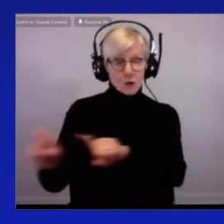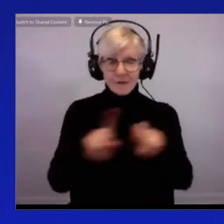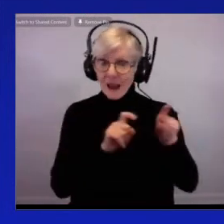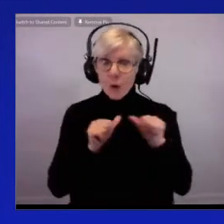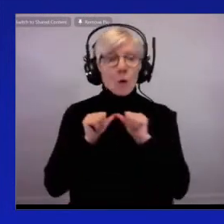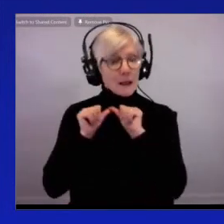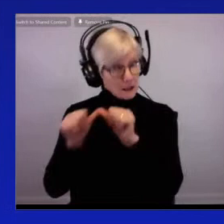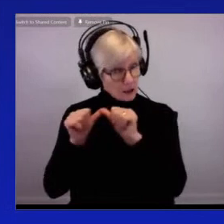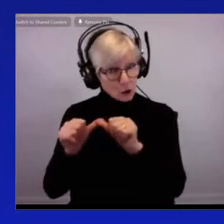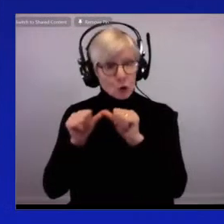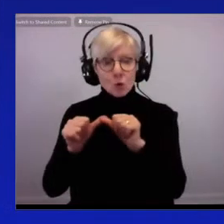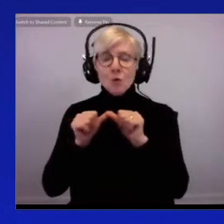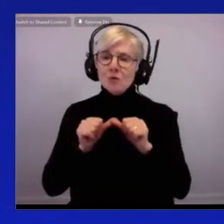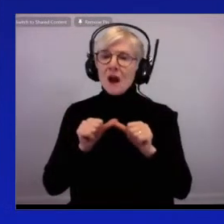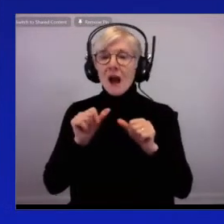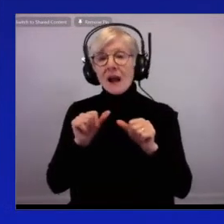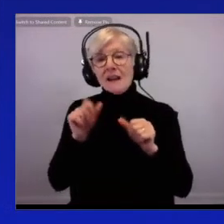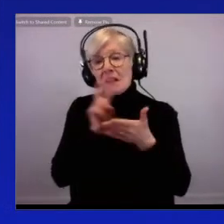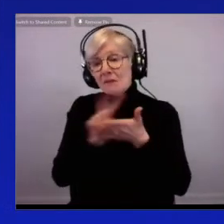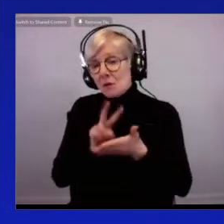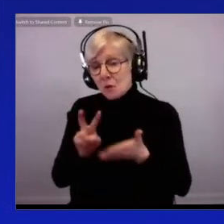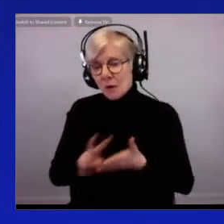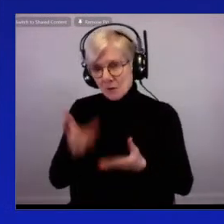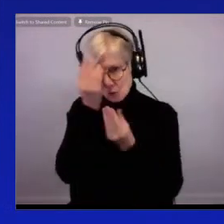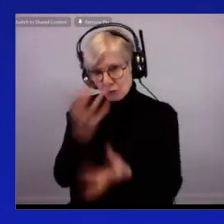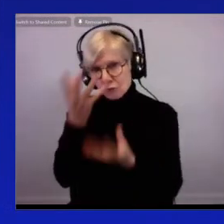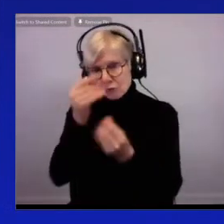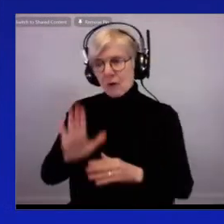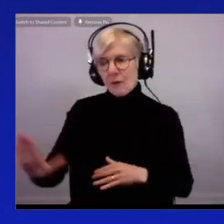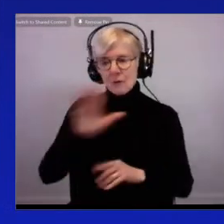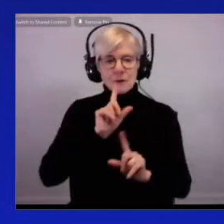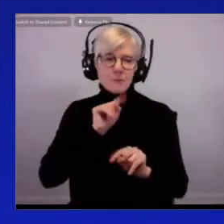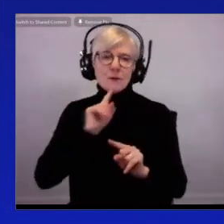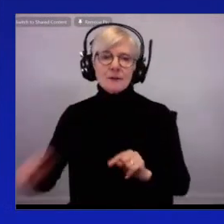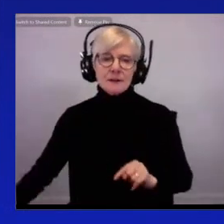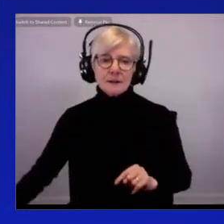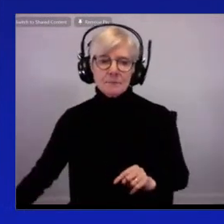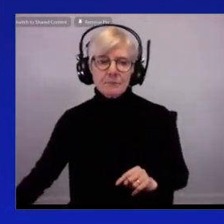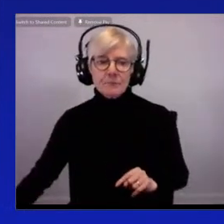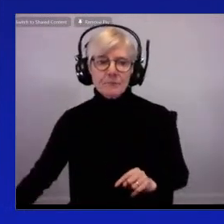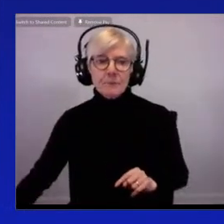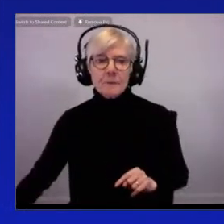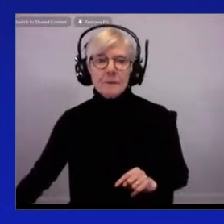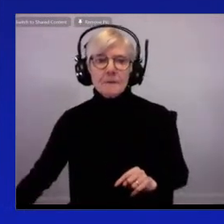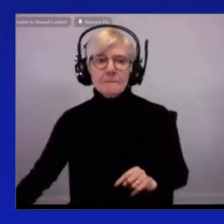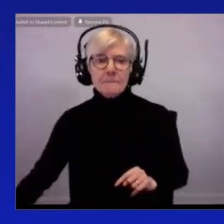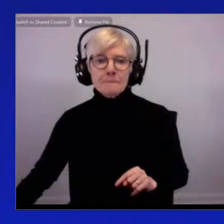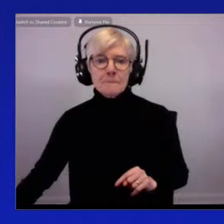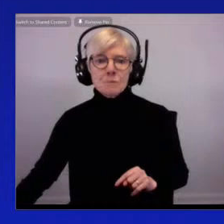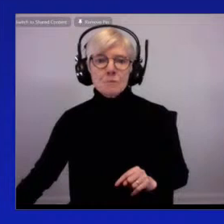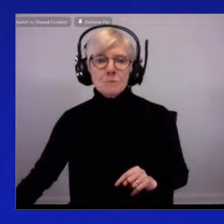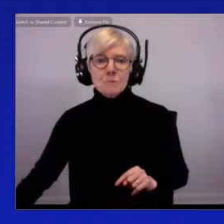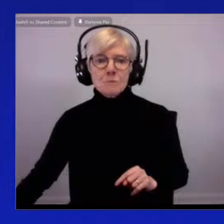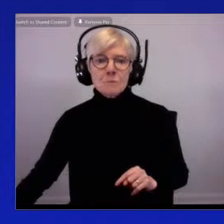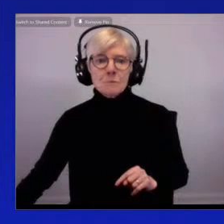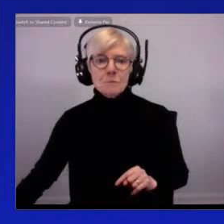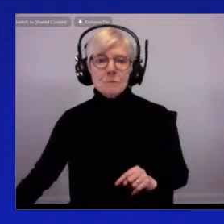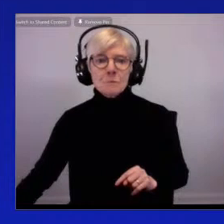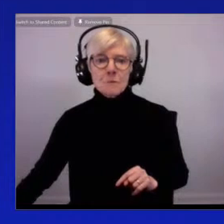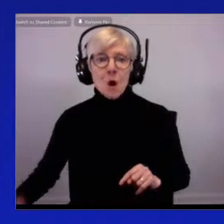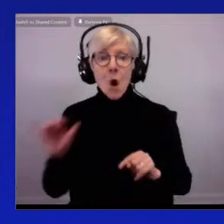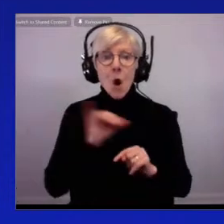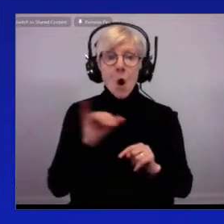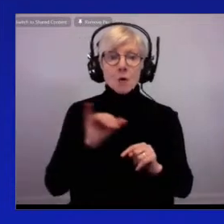report on the results every 2 weeks. Further, we are continuing the Engage Ottawa